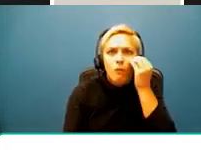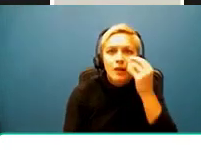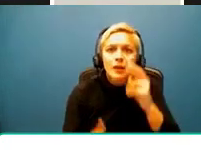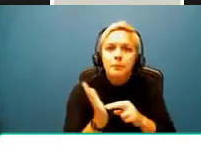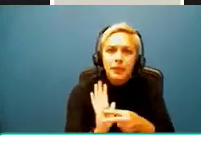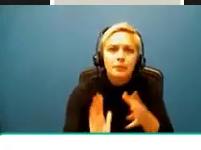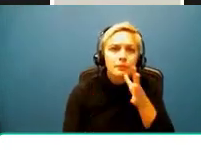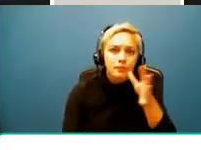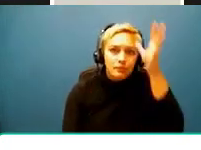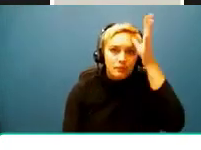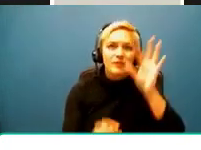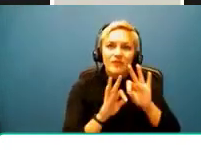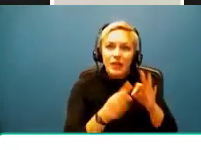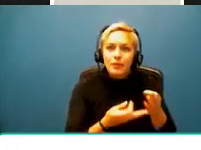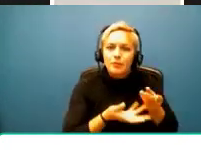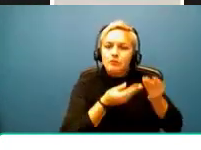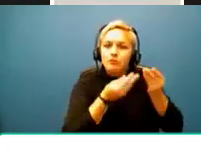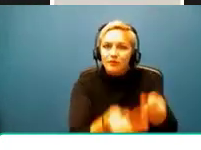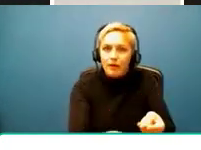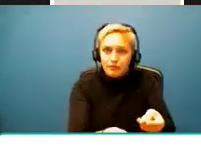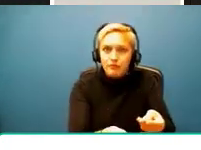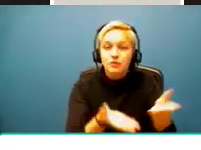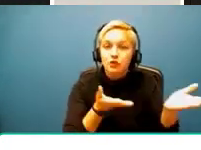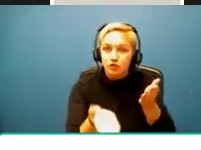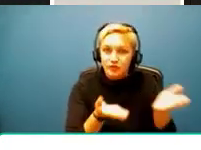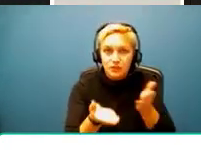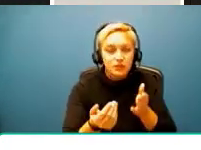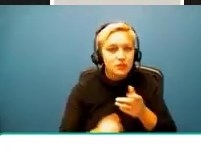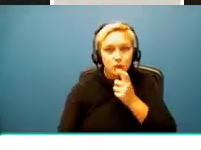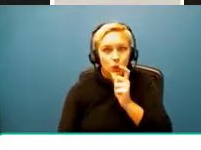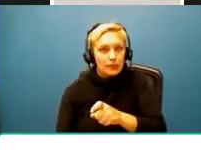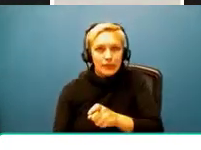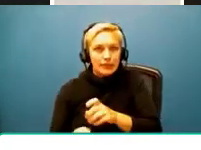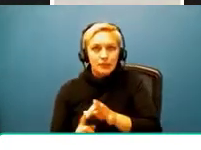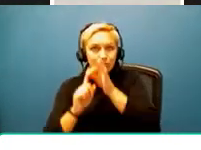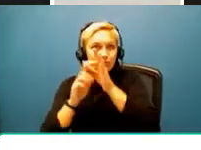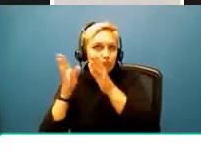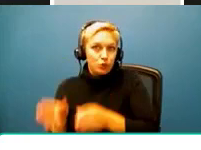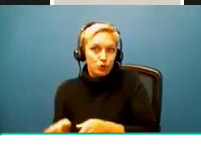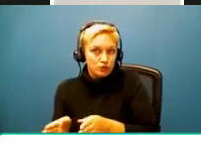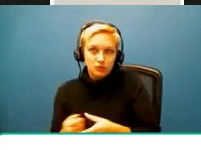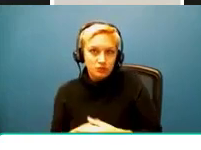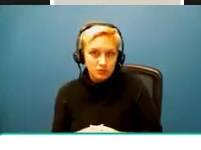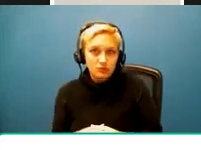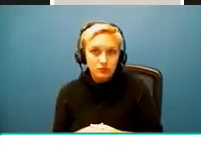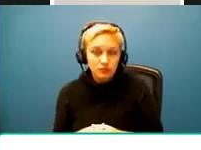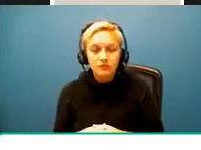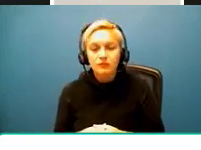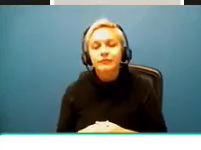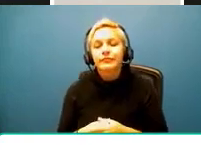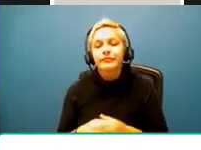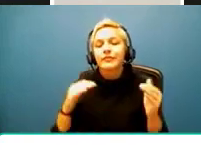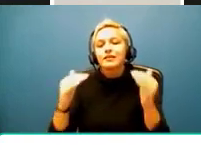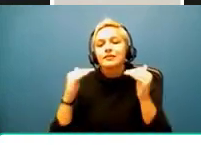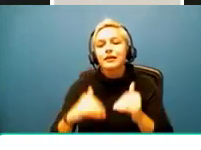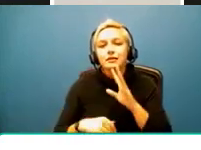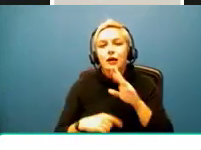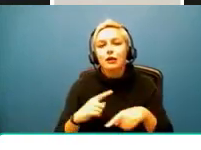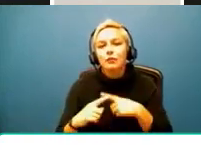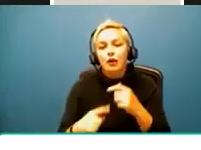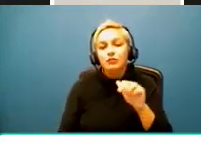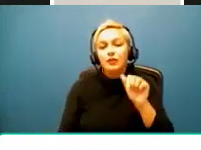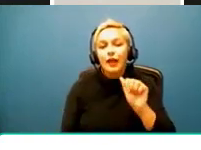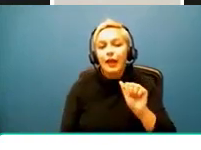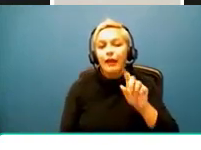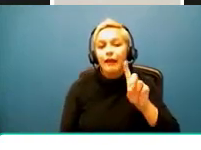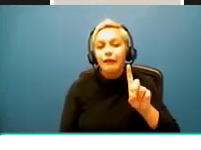providing that. And we'll talk a little bit next about activities of daily living. The